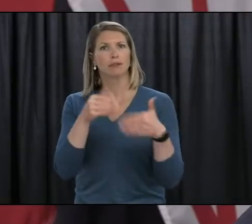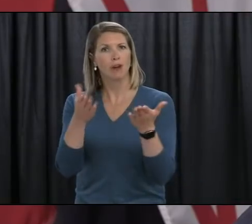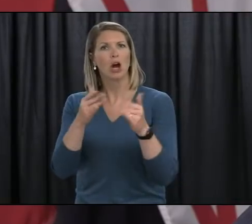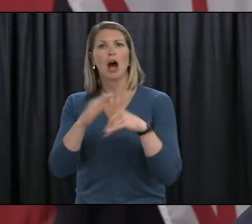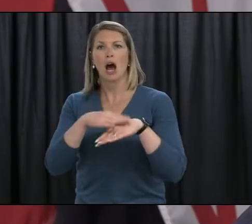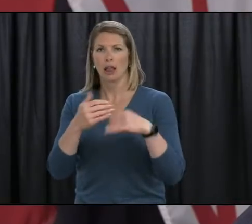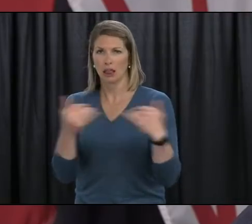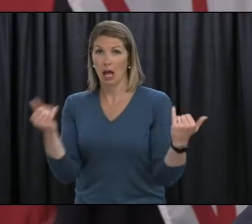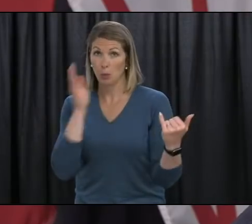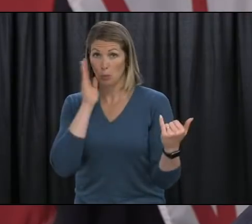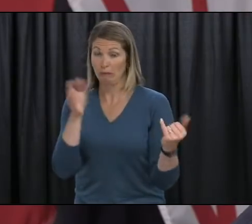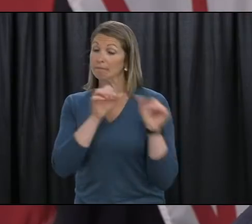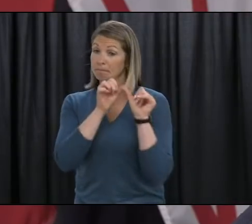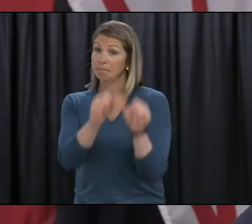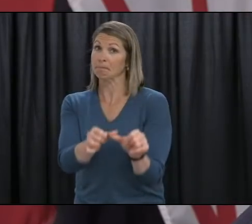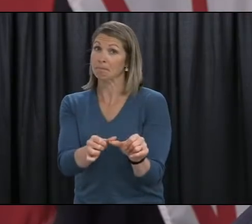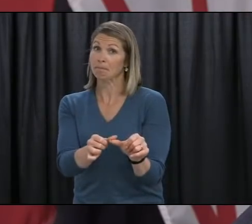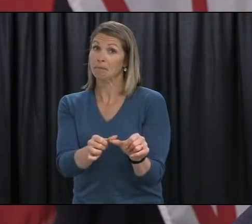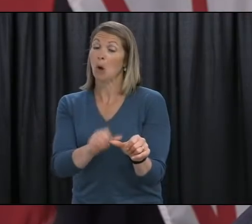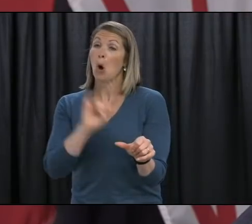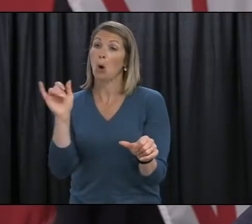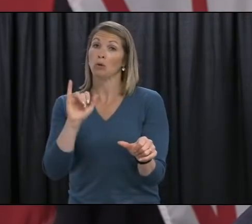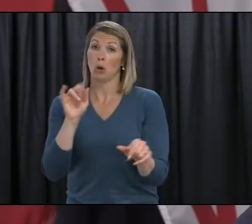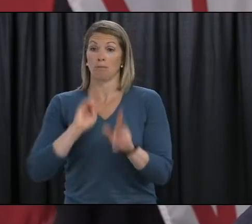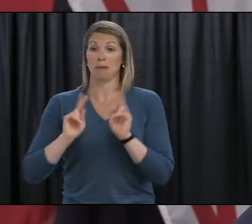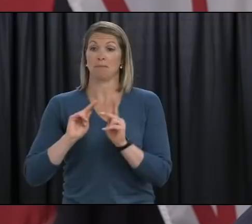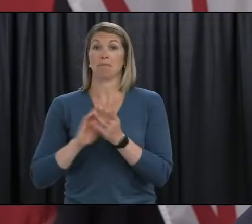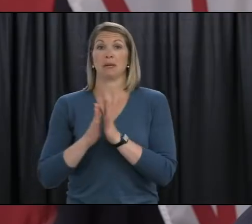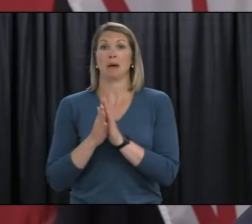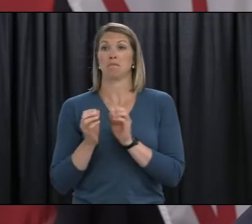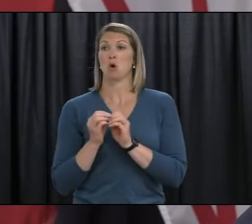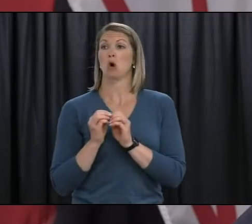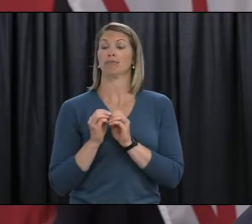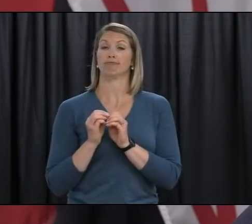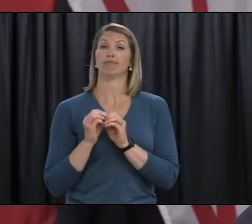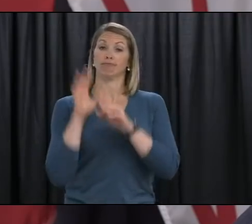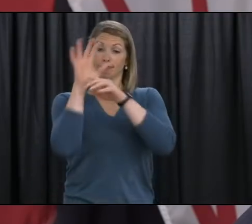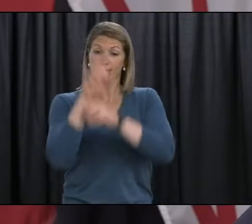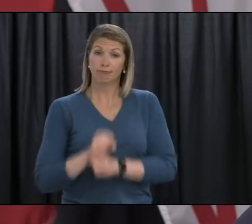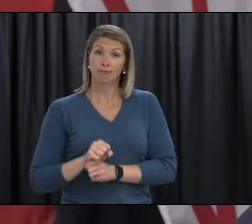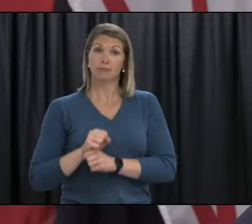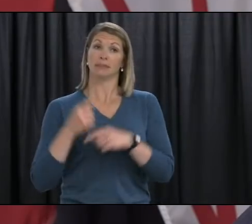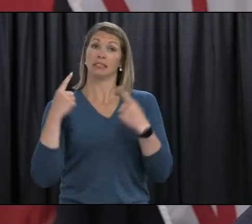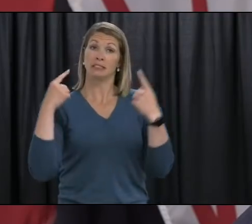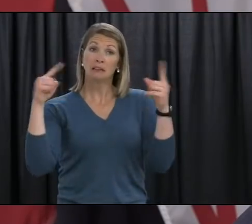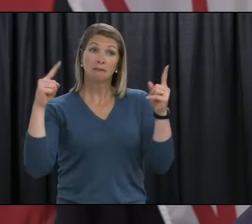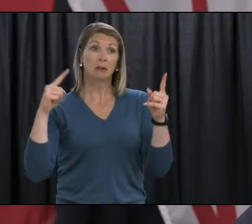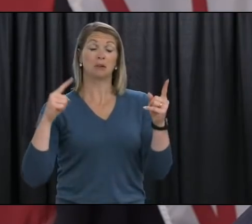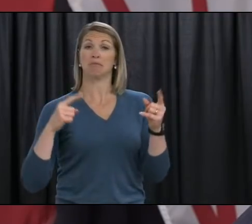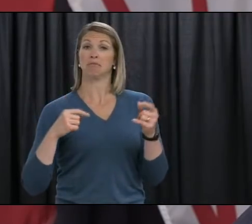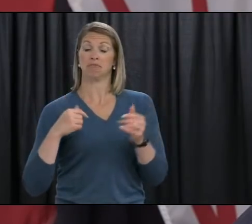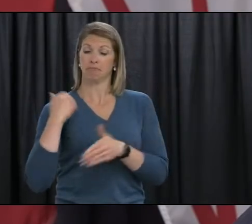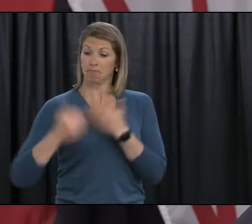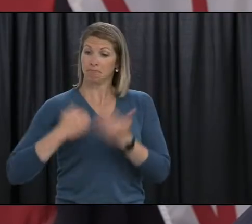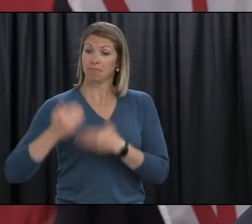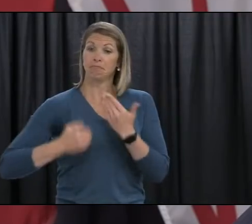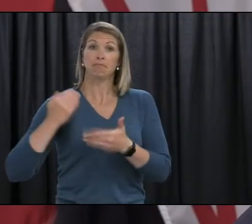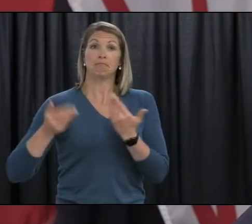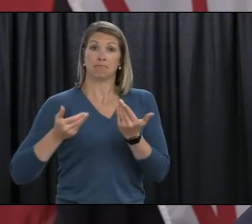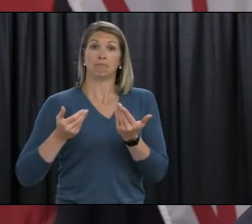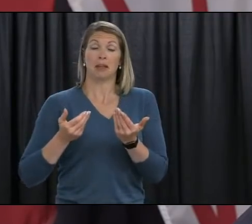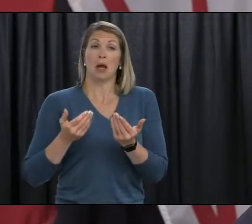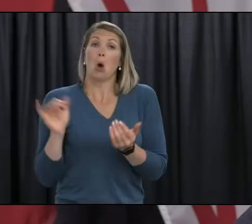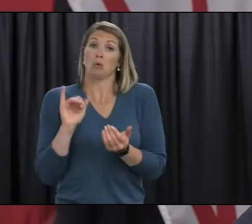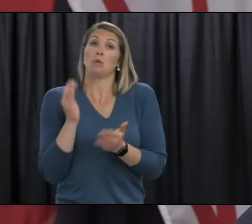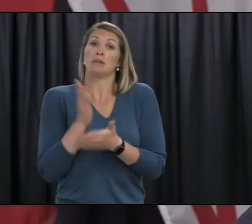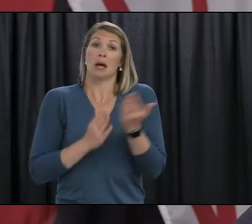online. And quite frankly, I think people have become very productive and have done some great work working from home. And so to answer your question, yes,